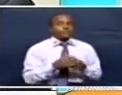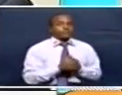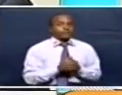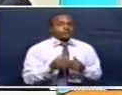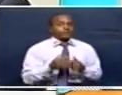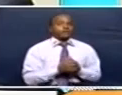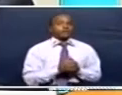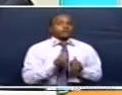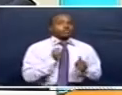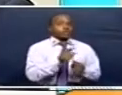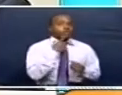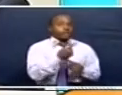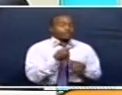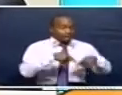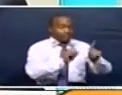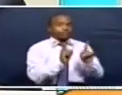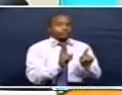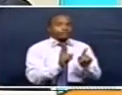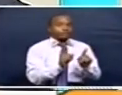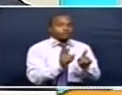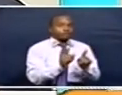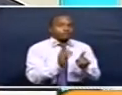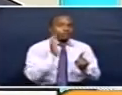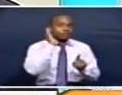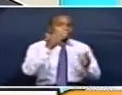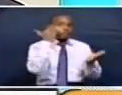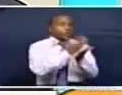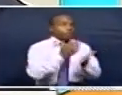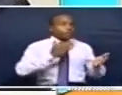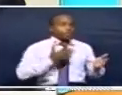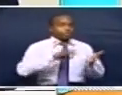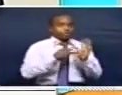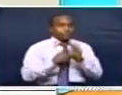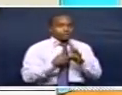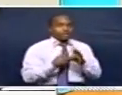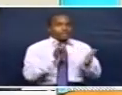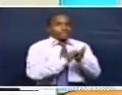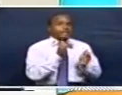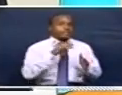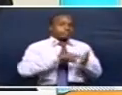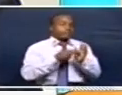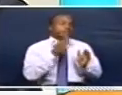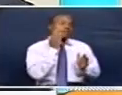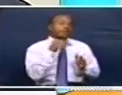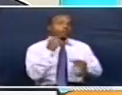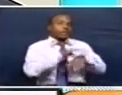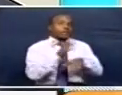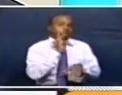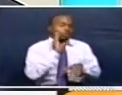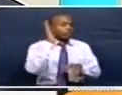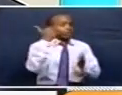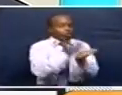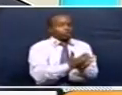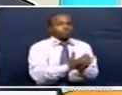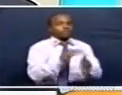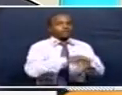land deals. She has said herself that she's going to stop the projects that I'm doing. That means mothers who are getting water now will stop getting water in their